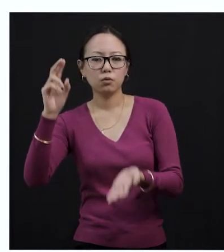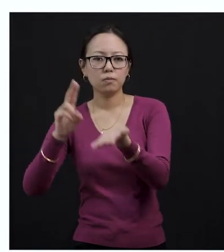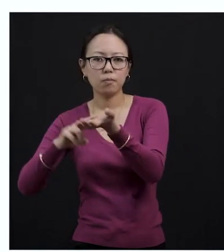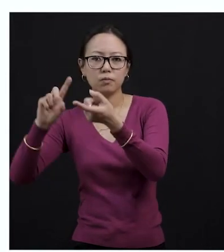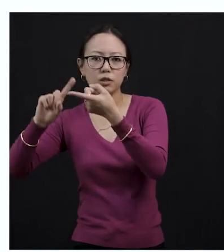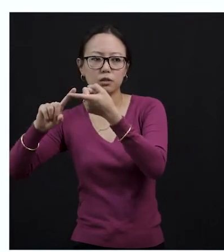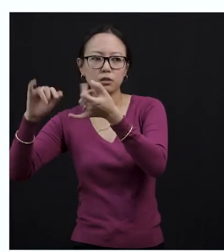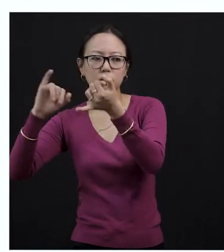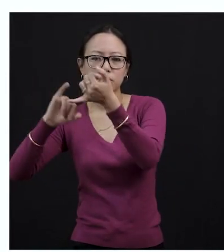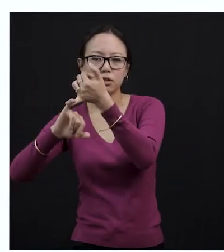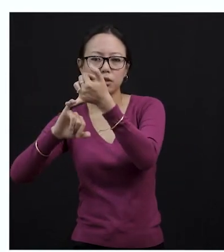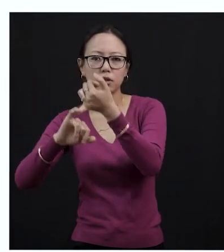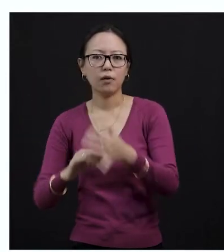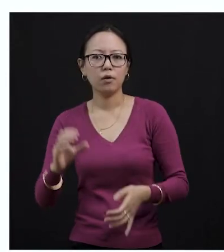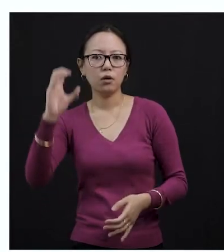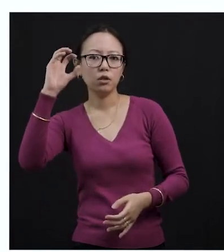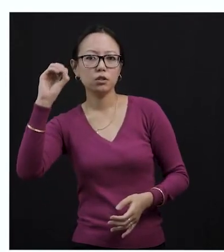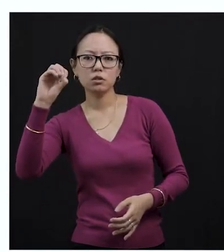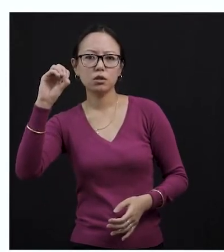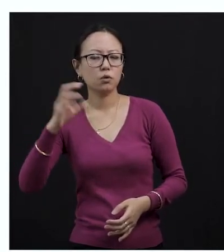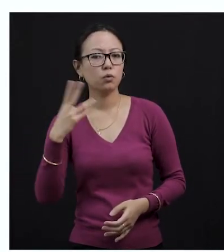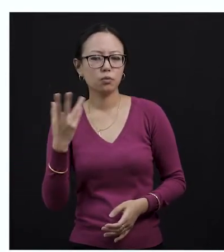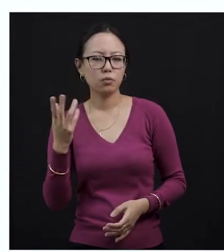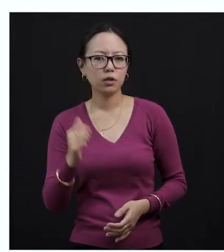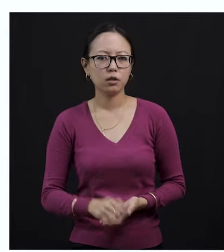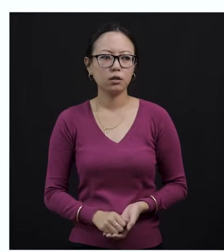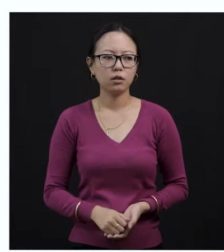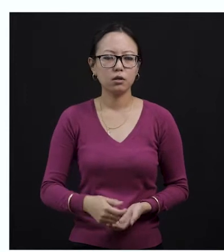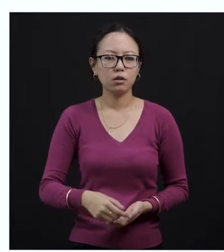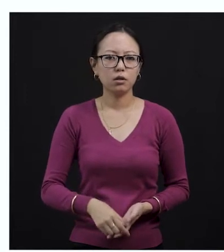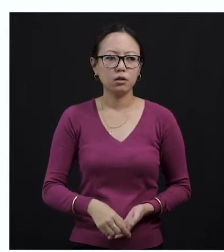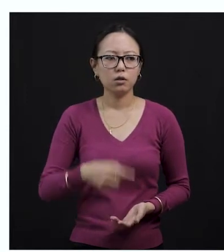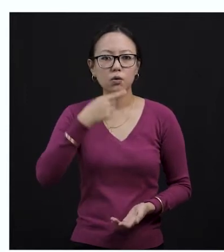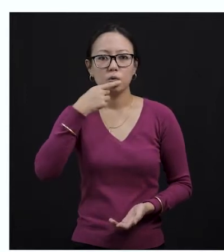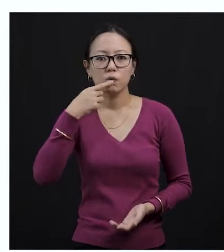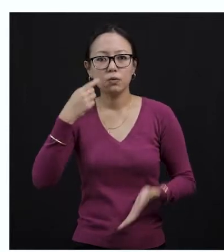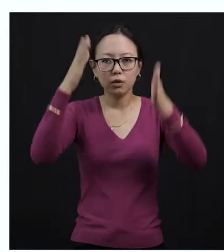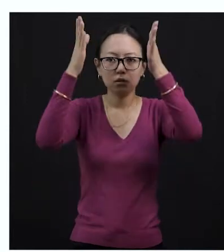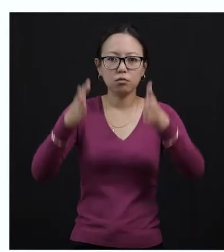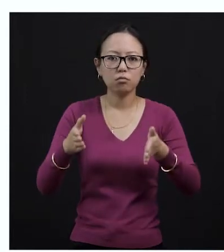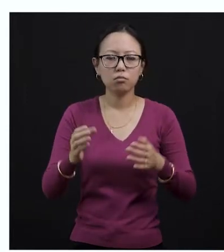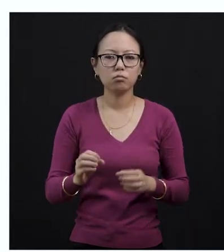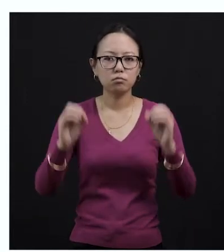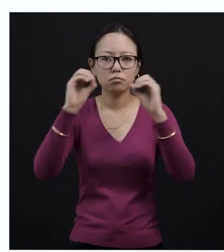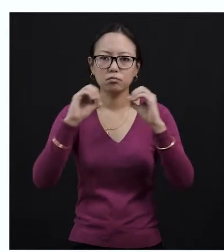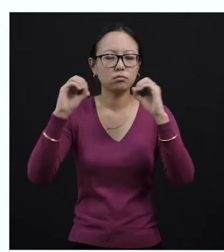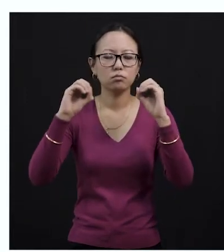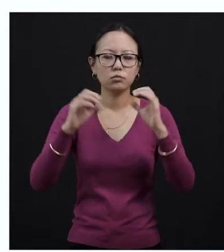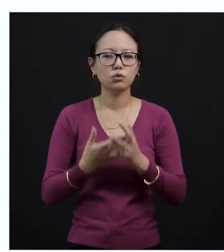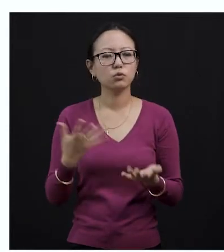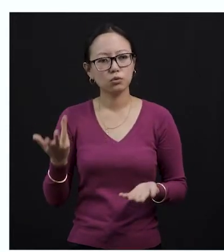And in ones place, we have 0 because in ones place, there's no red strip, all right?